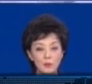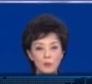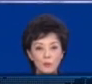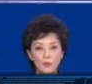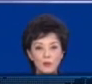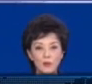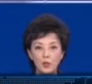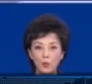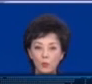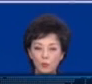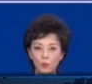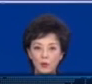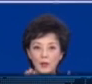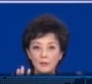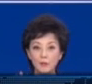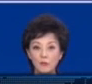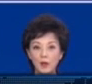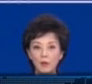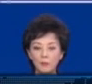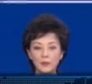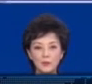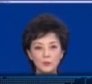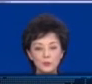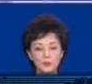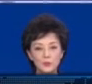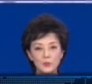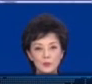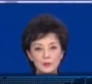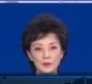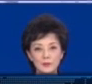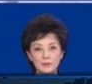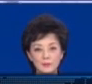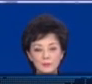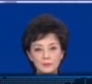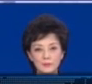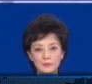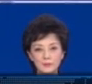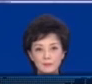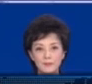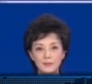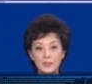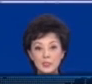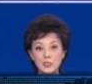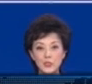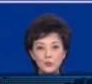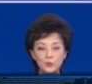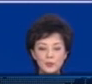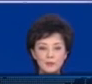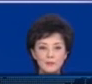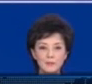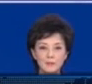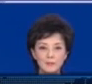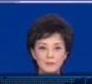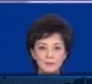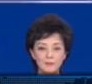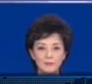have 11 people at ministerial level who are working at the front line to provide guidance for the epidemic control